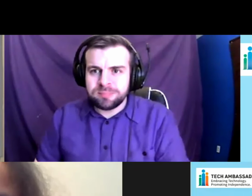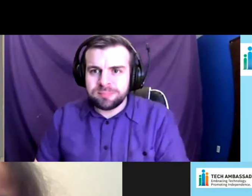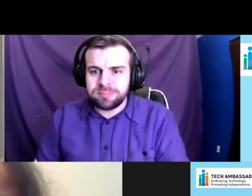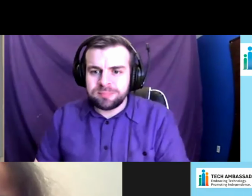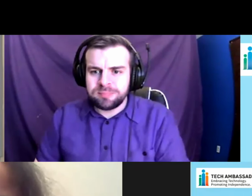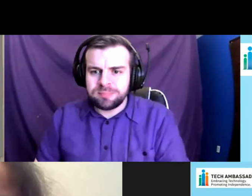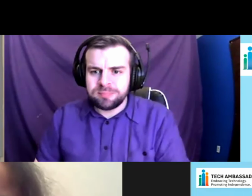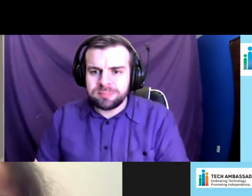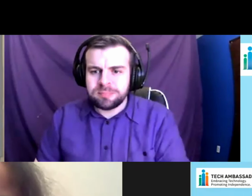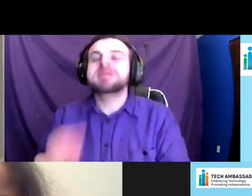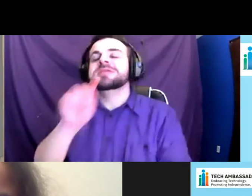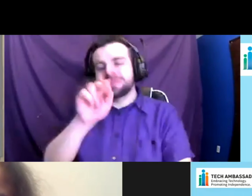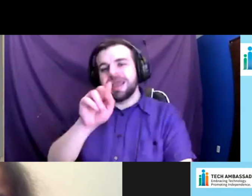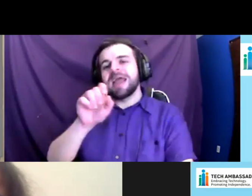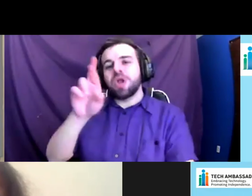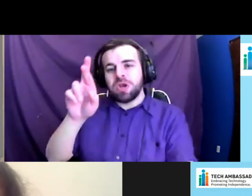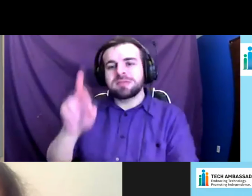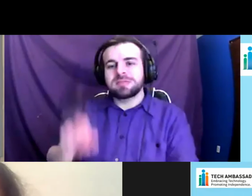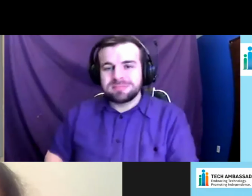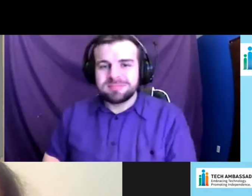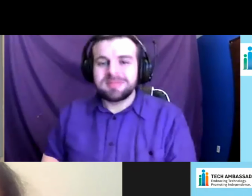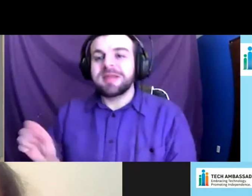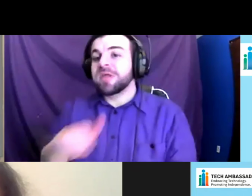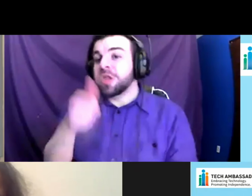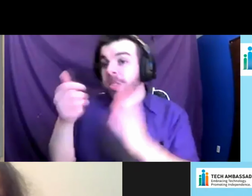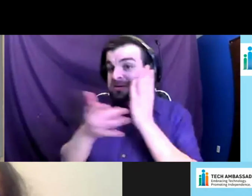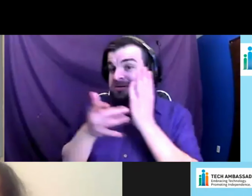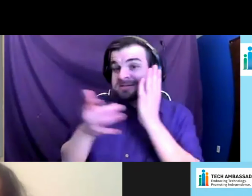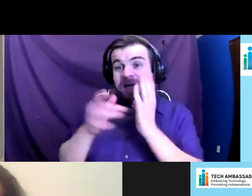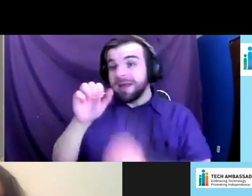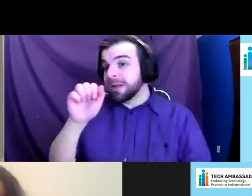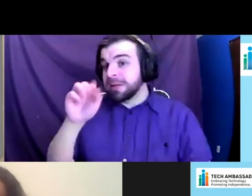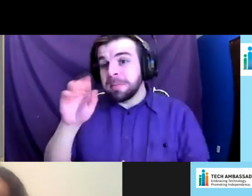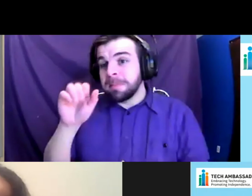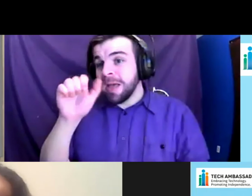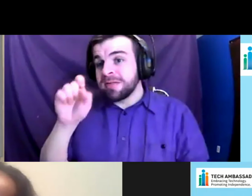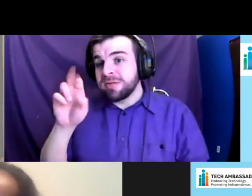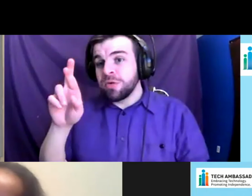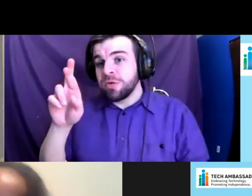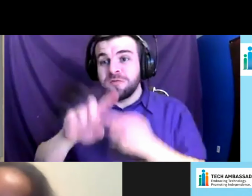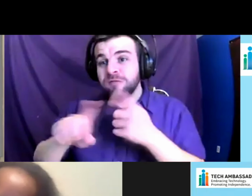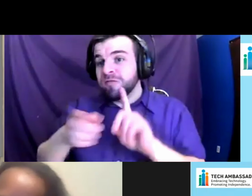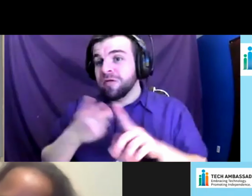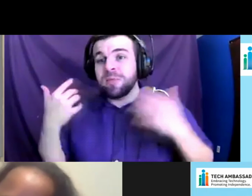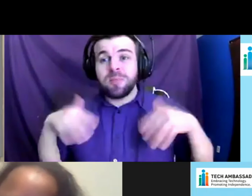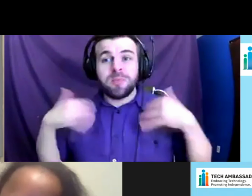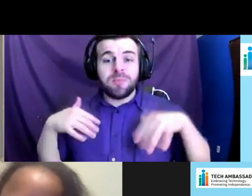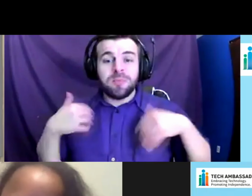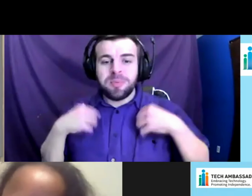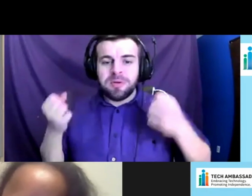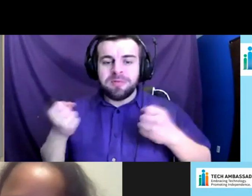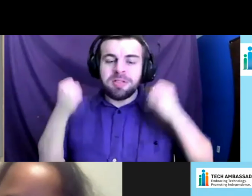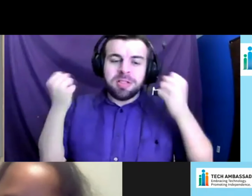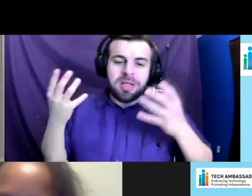friends. Yeah. I'm getting all kinds of treats today.